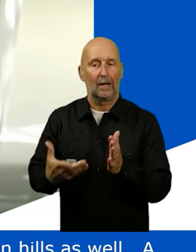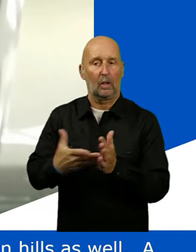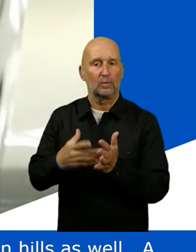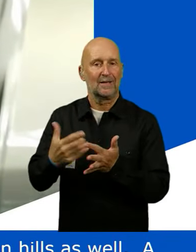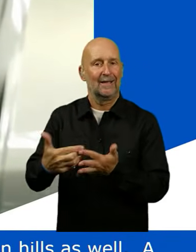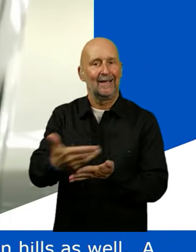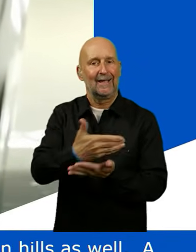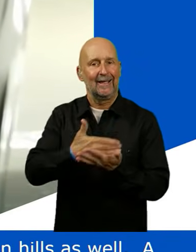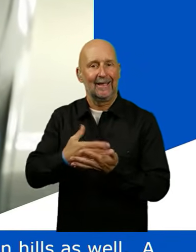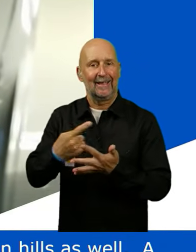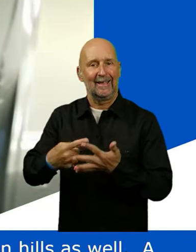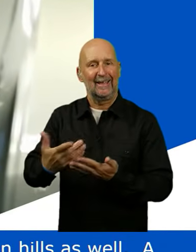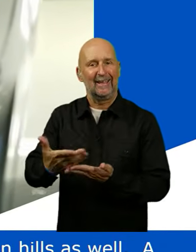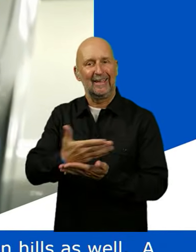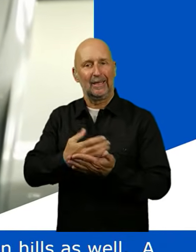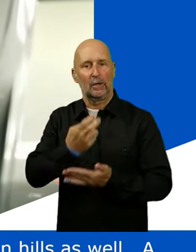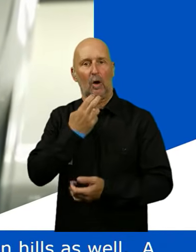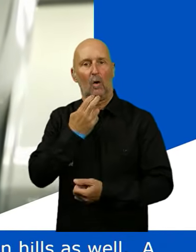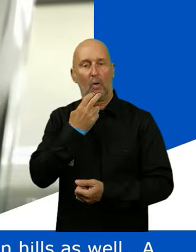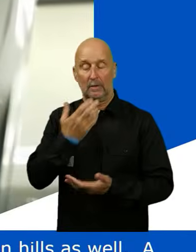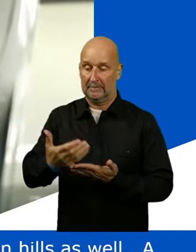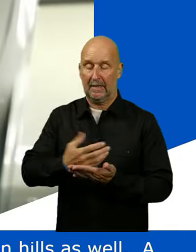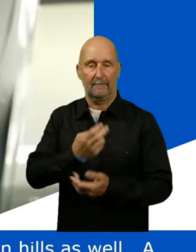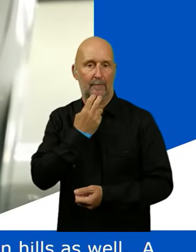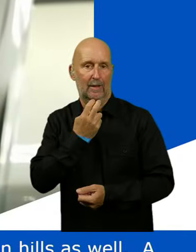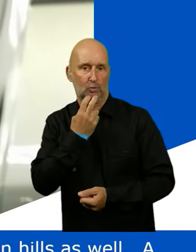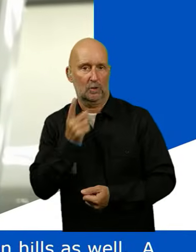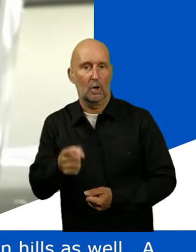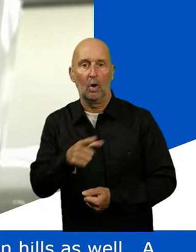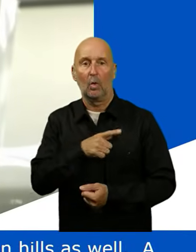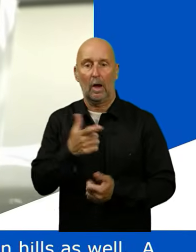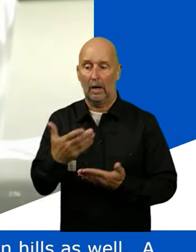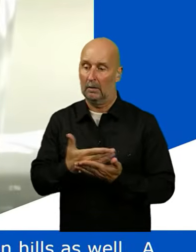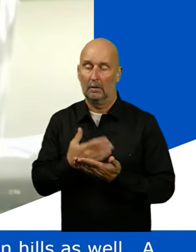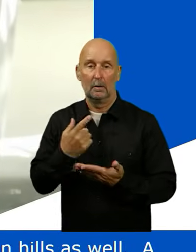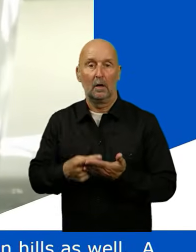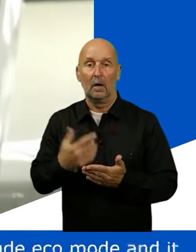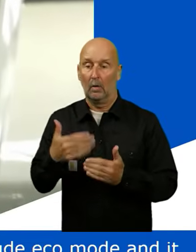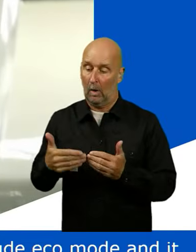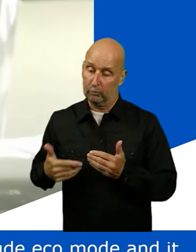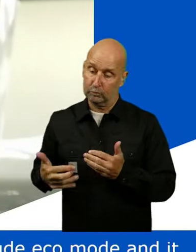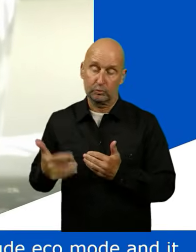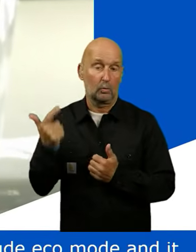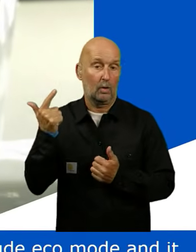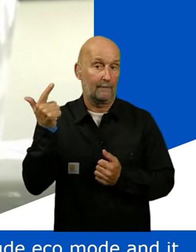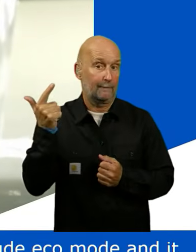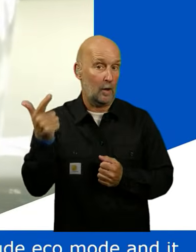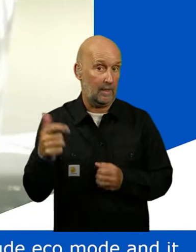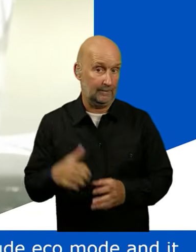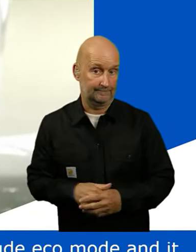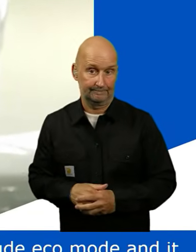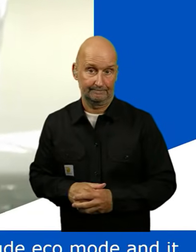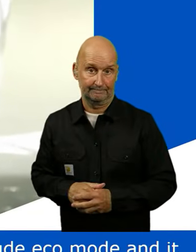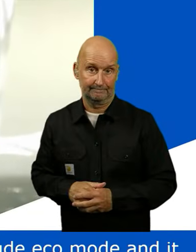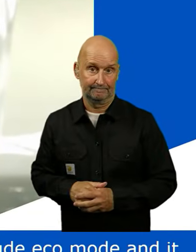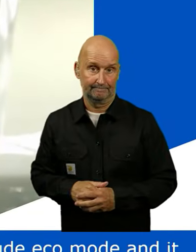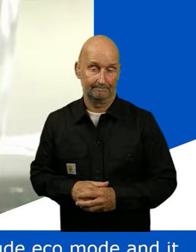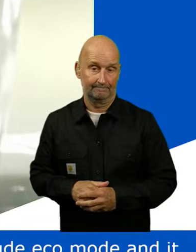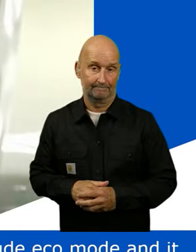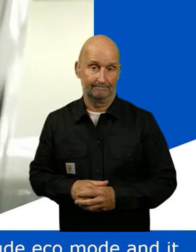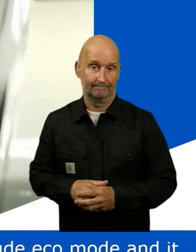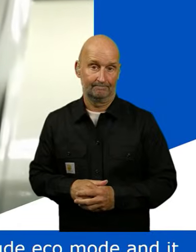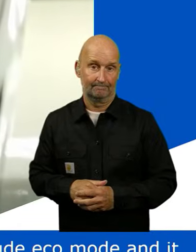And when you flick into eco mode, it saves battery and helps make it more efficient and ekes out more miles for each battery